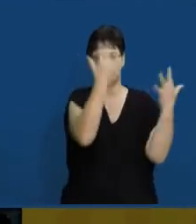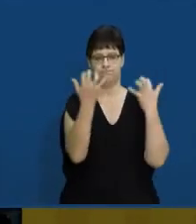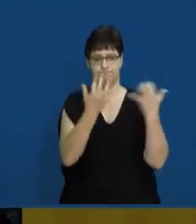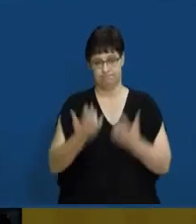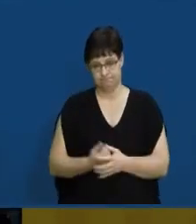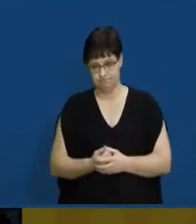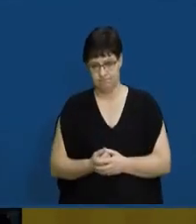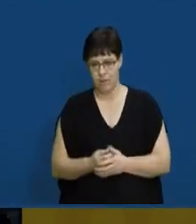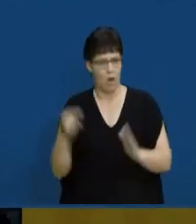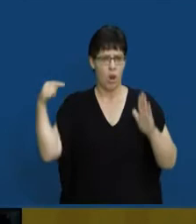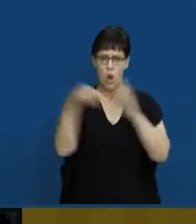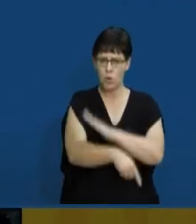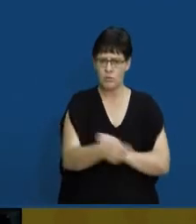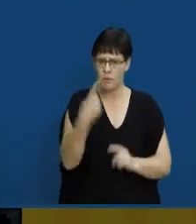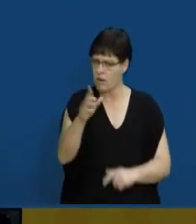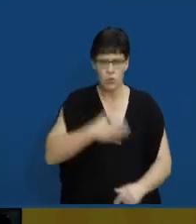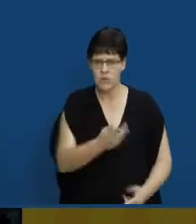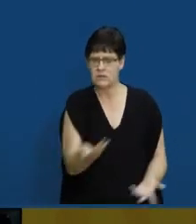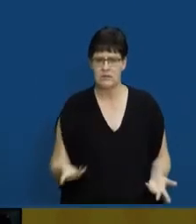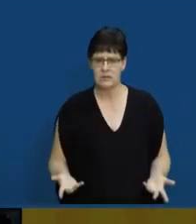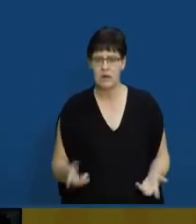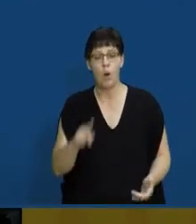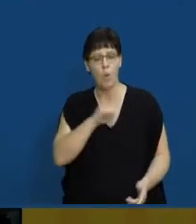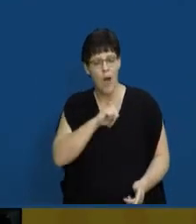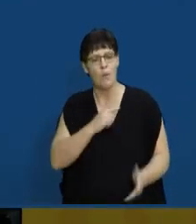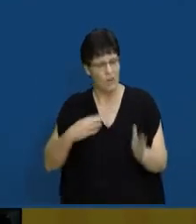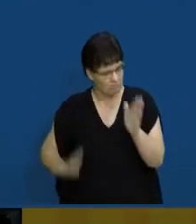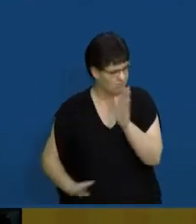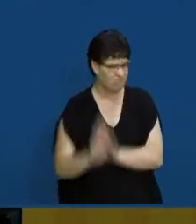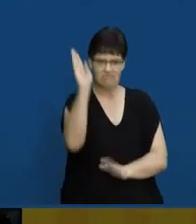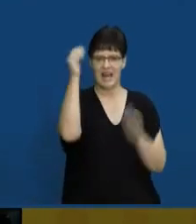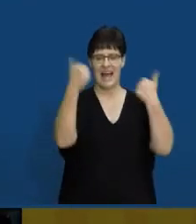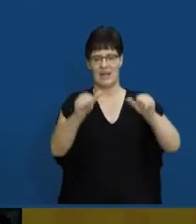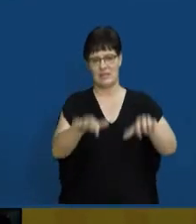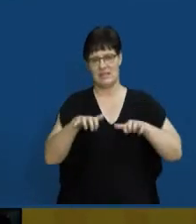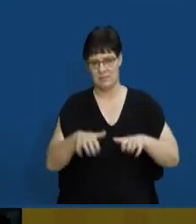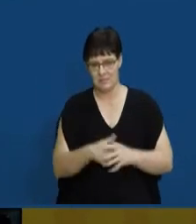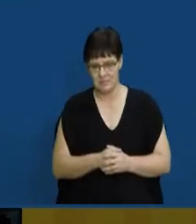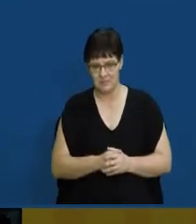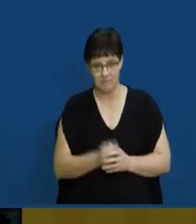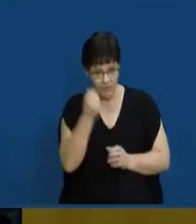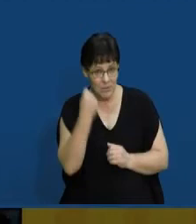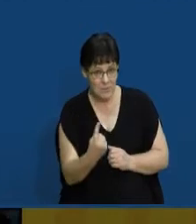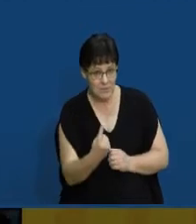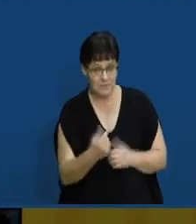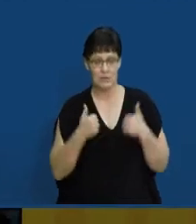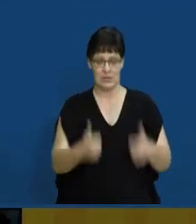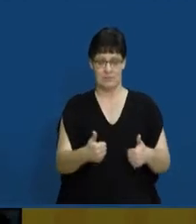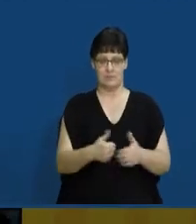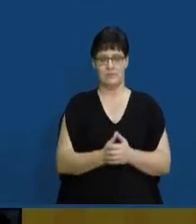you do not want to lose out because we want you to ace the accounting exam. Got it? Okay.